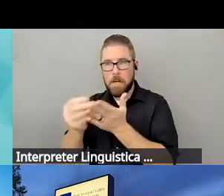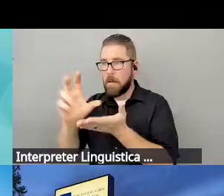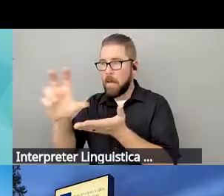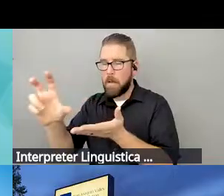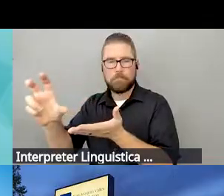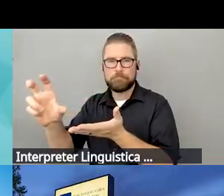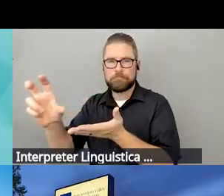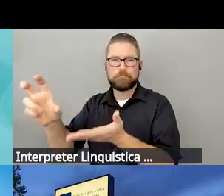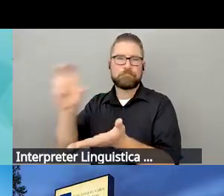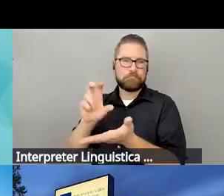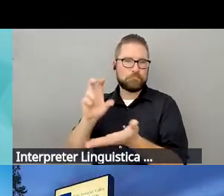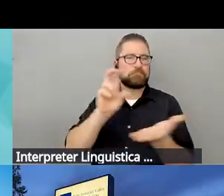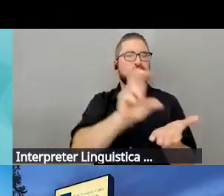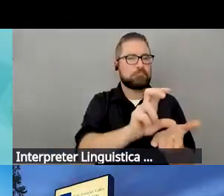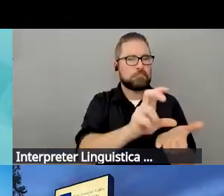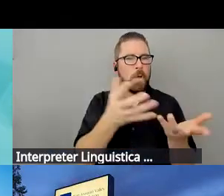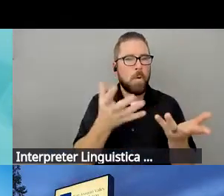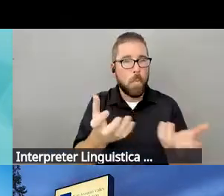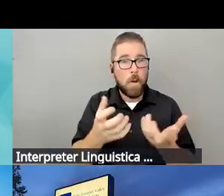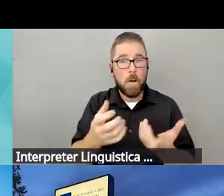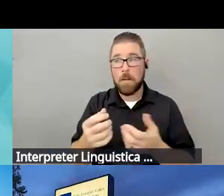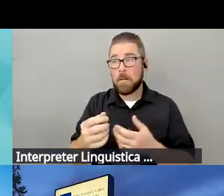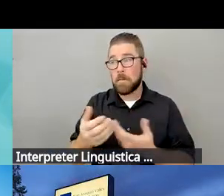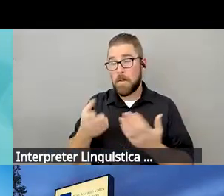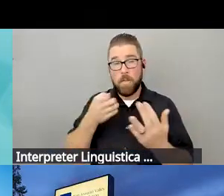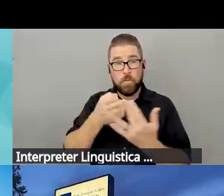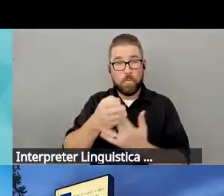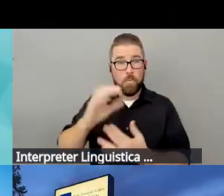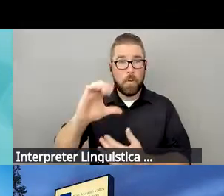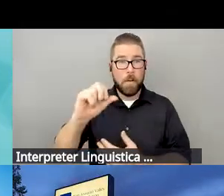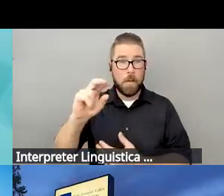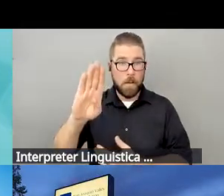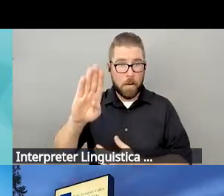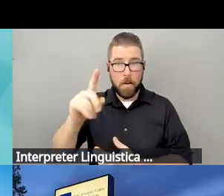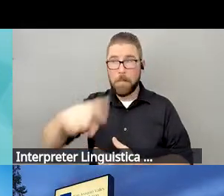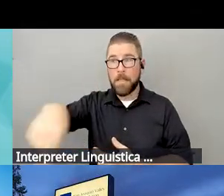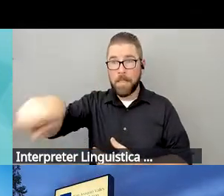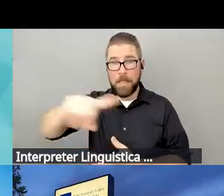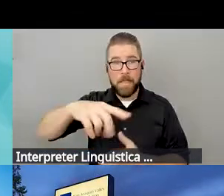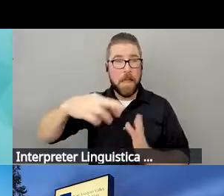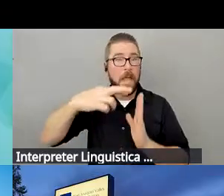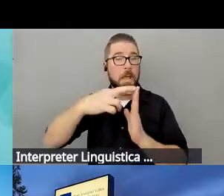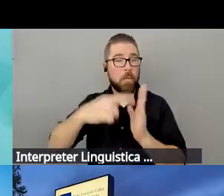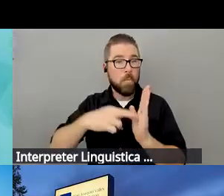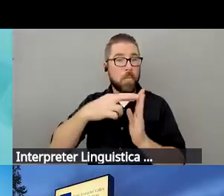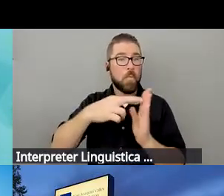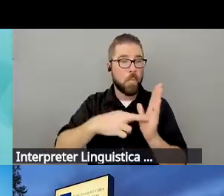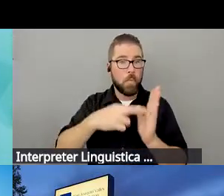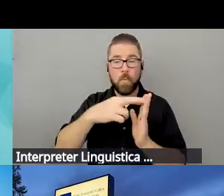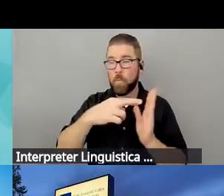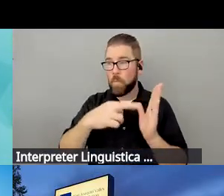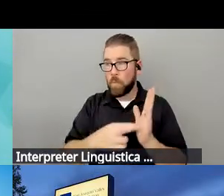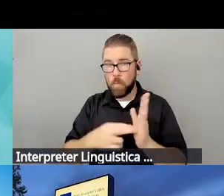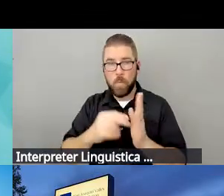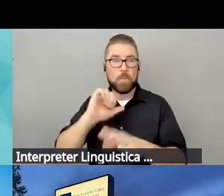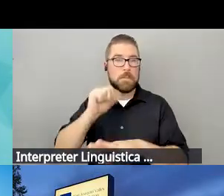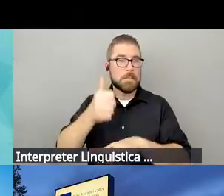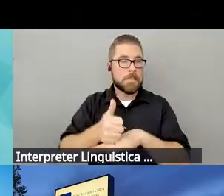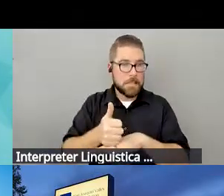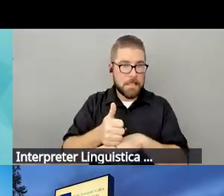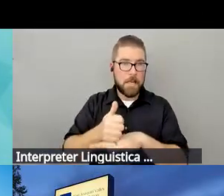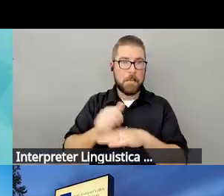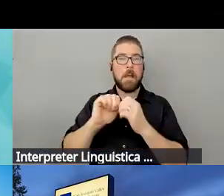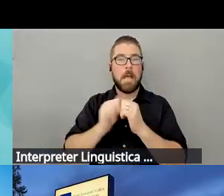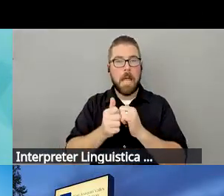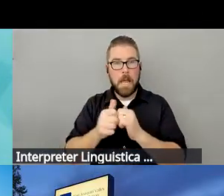through CARB. They put out guidelines of where we can spend this community air protection funding. And so, Kyle, not to put you on